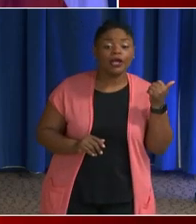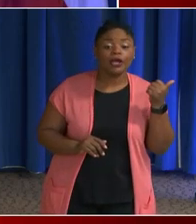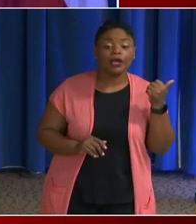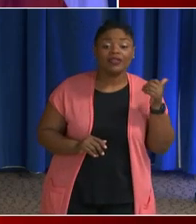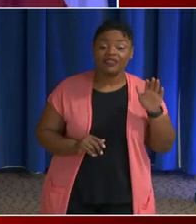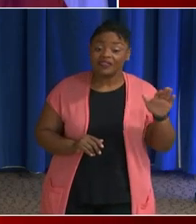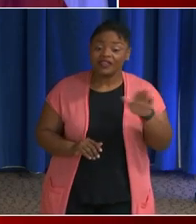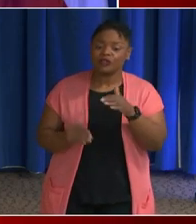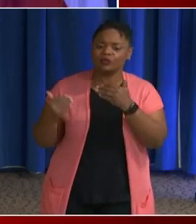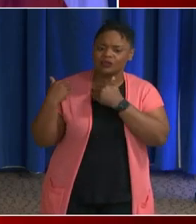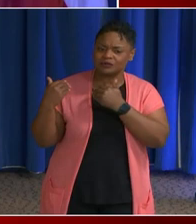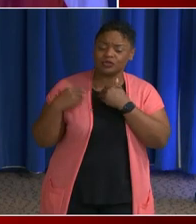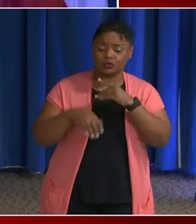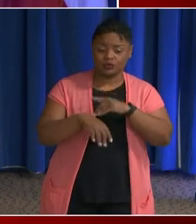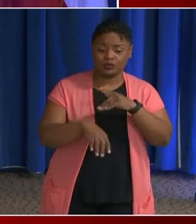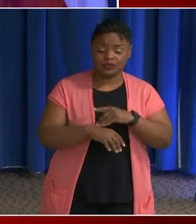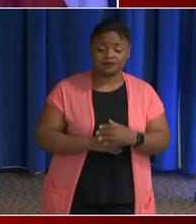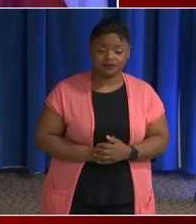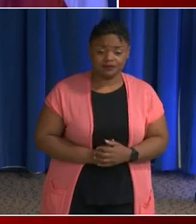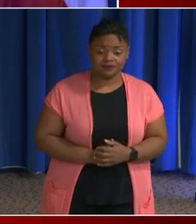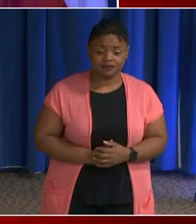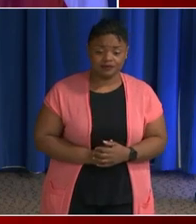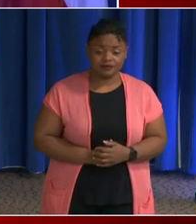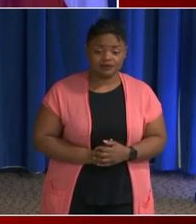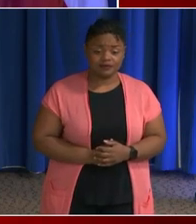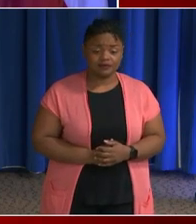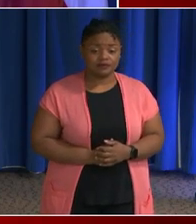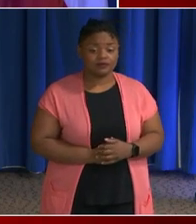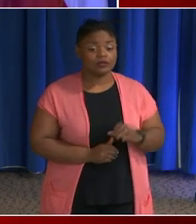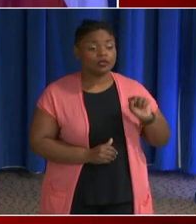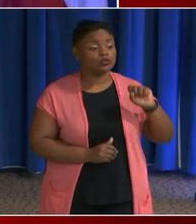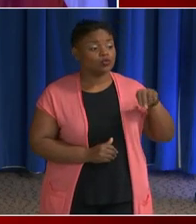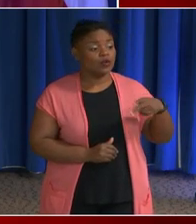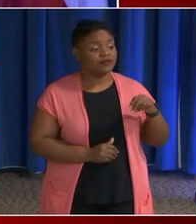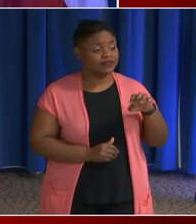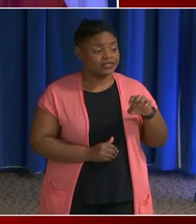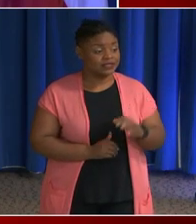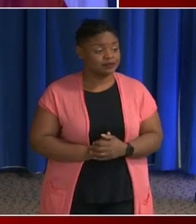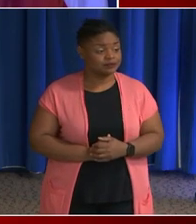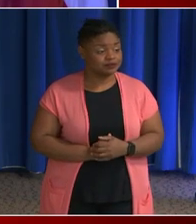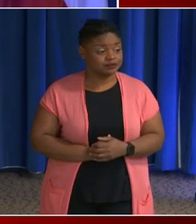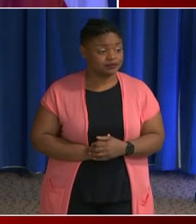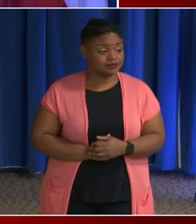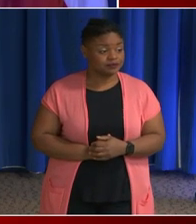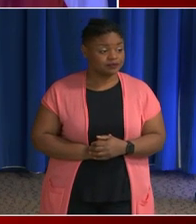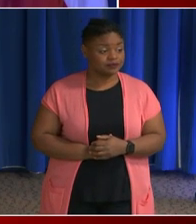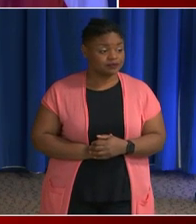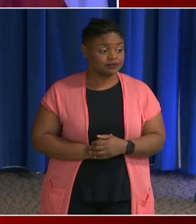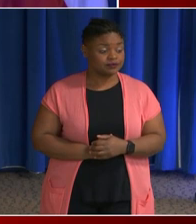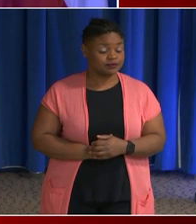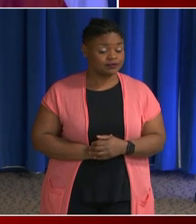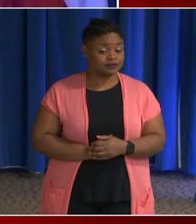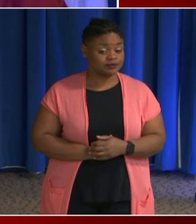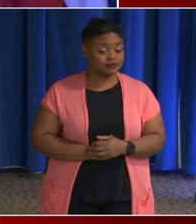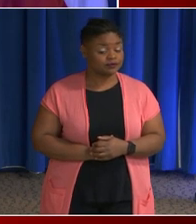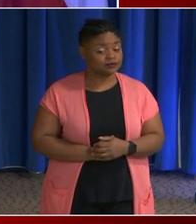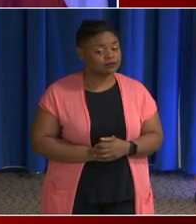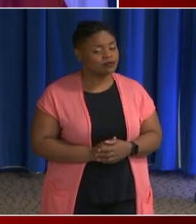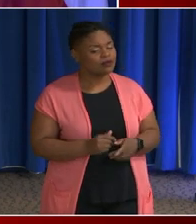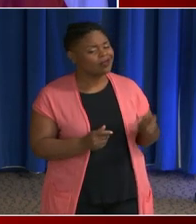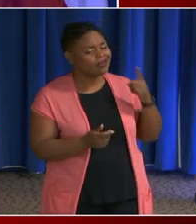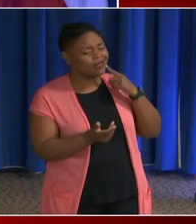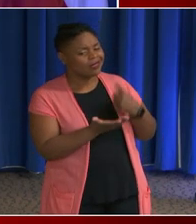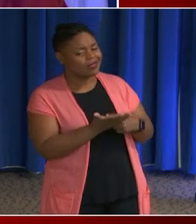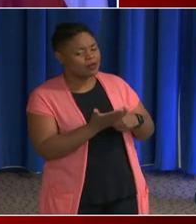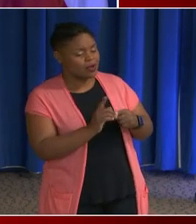protecting. Sophie? To go off that, you said something like, when it comes to the defund police